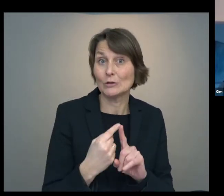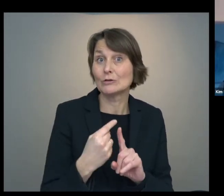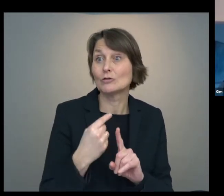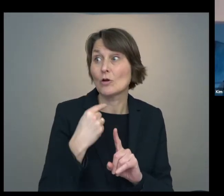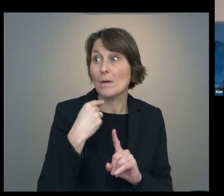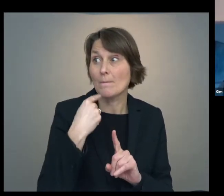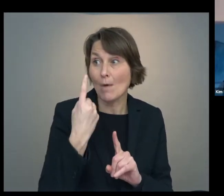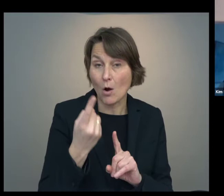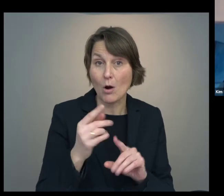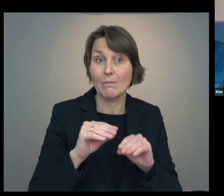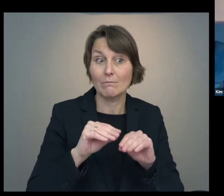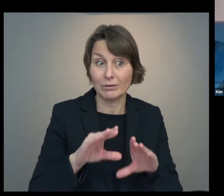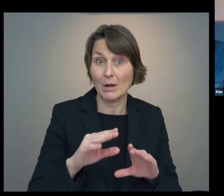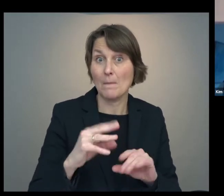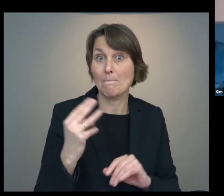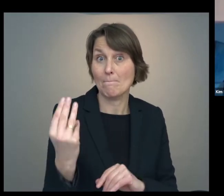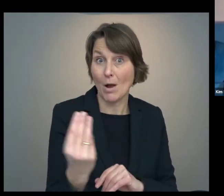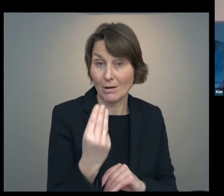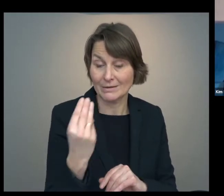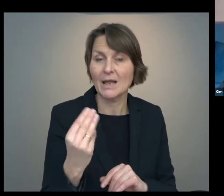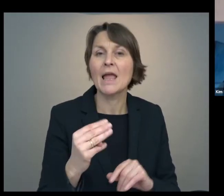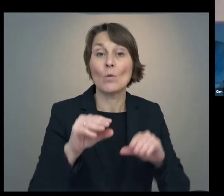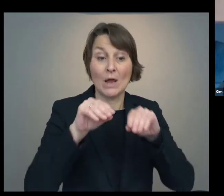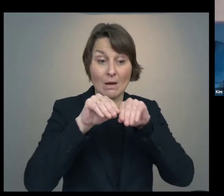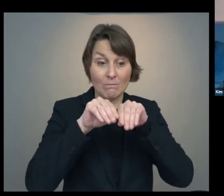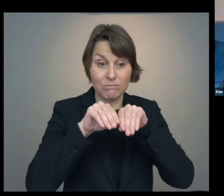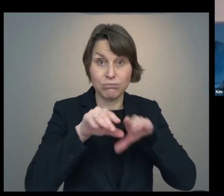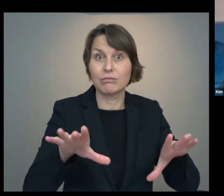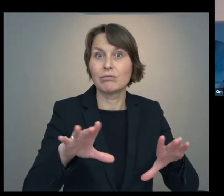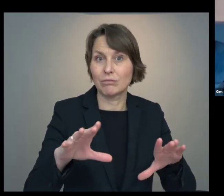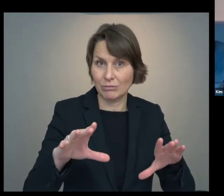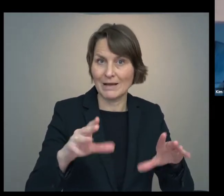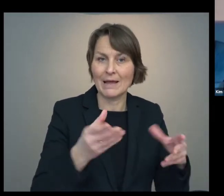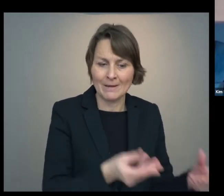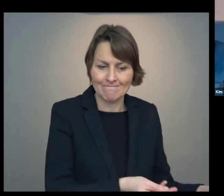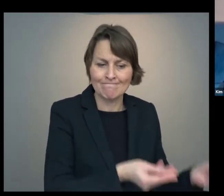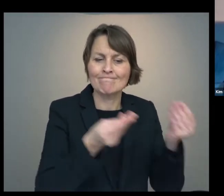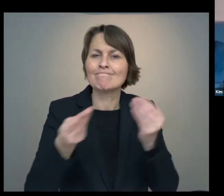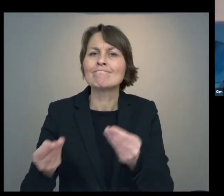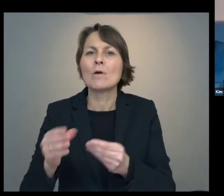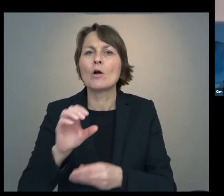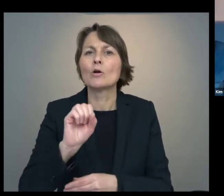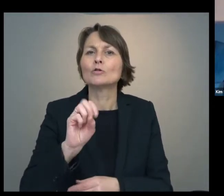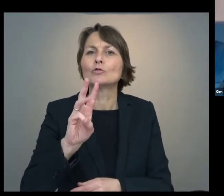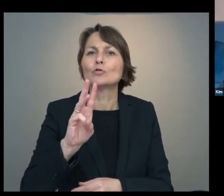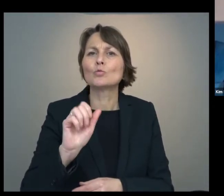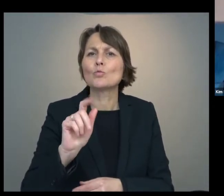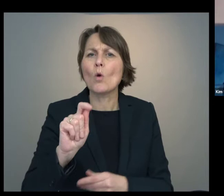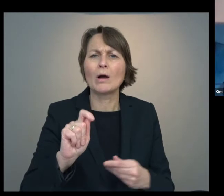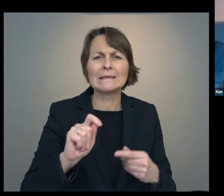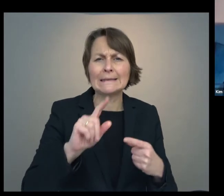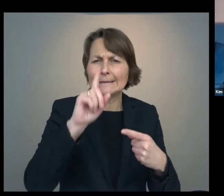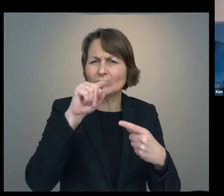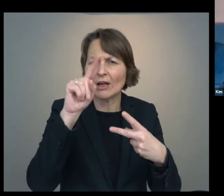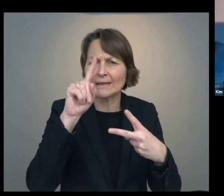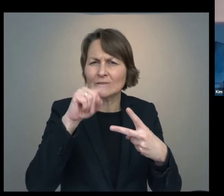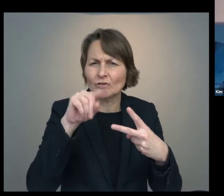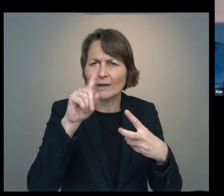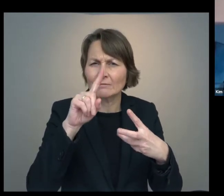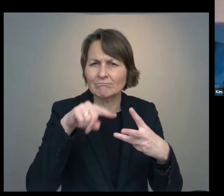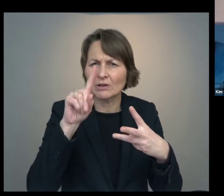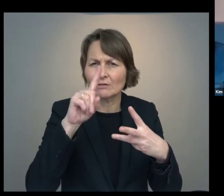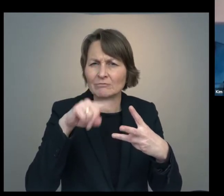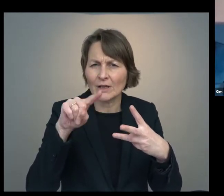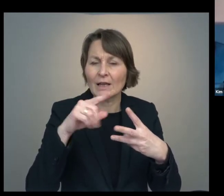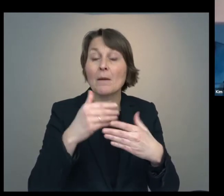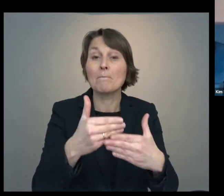like the RC that comes out tomorrow, on Monday, we make the release and we hand it over to SWAT so they can do like a